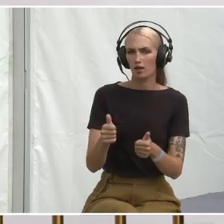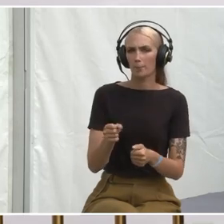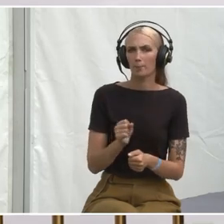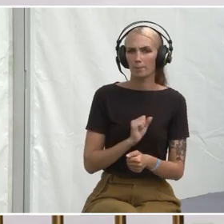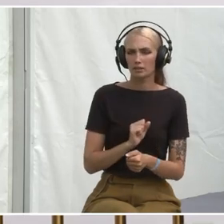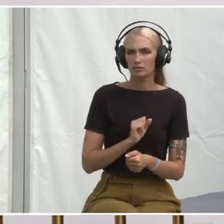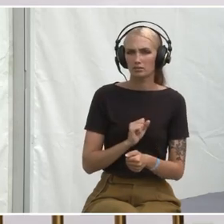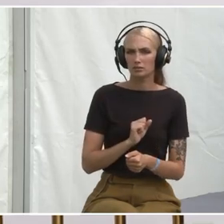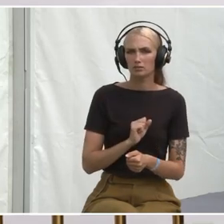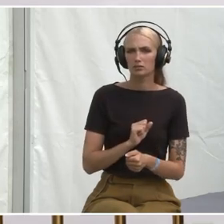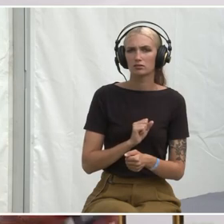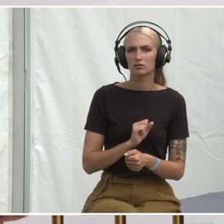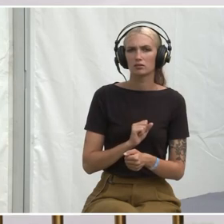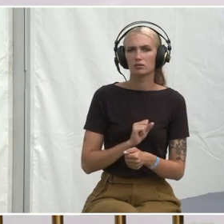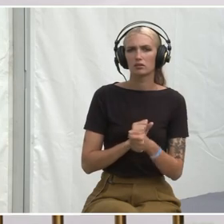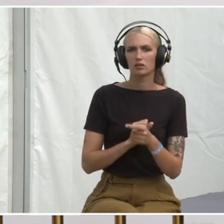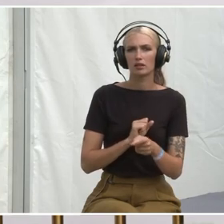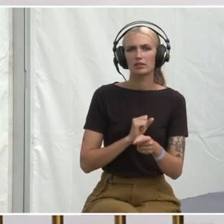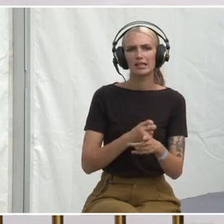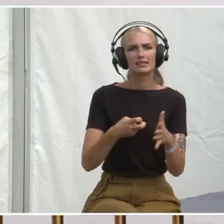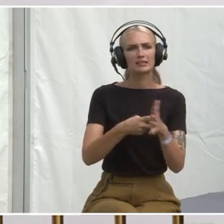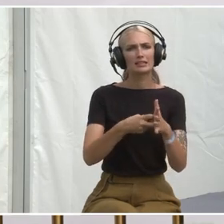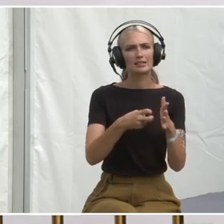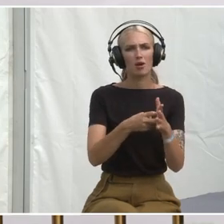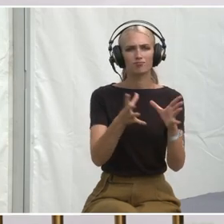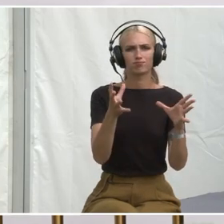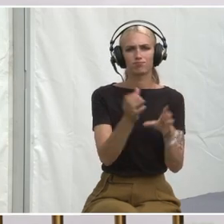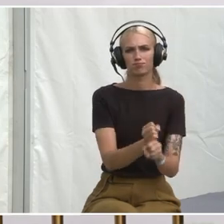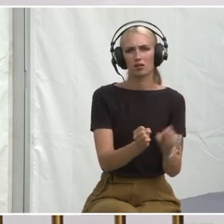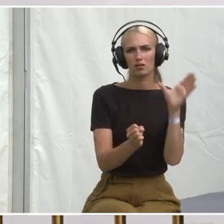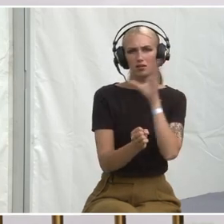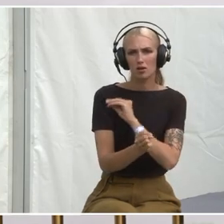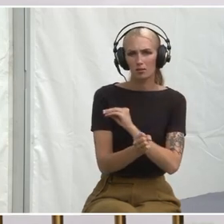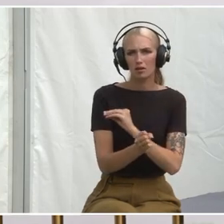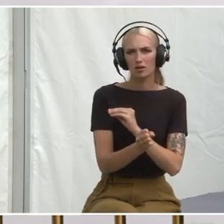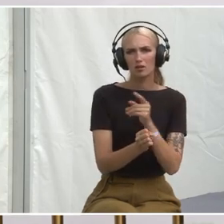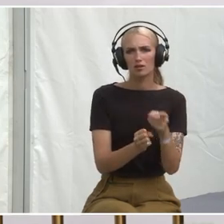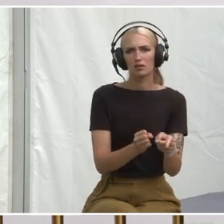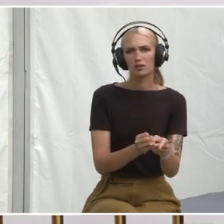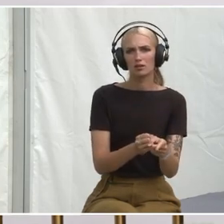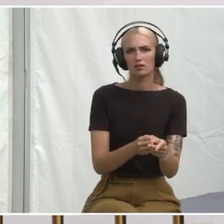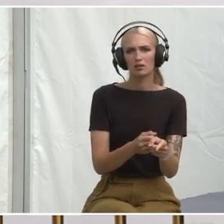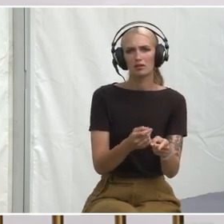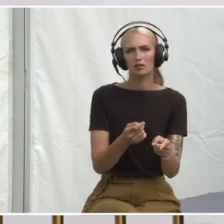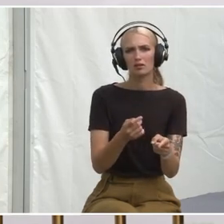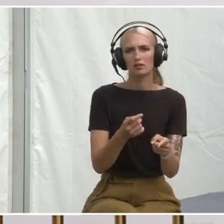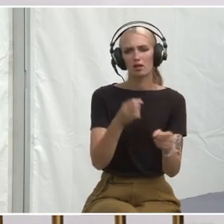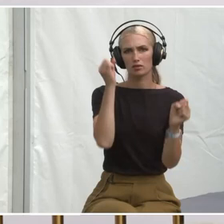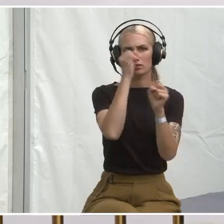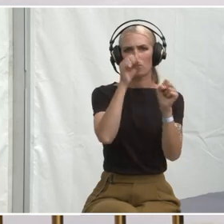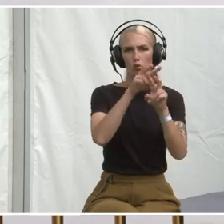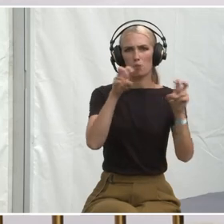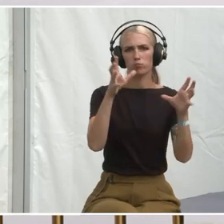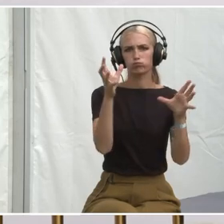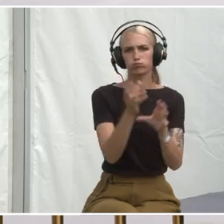can reduce stigma and taboos. But we can also the bad side of